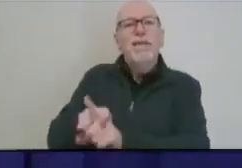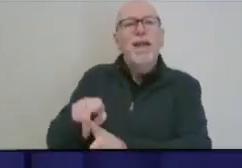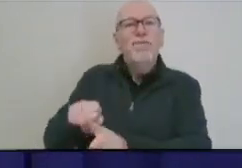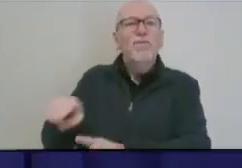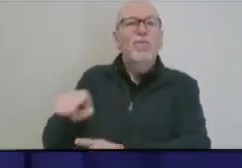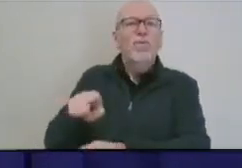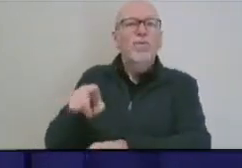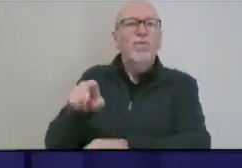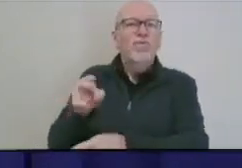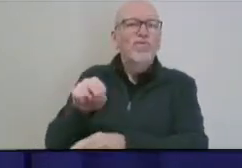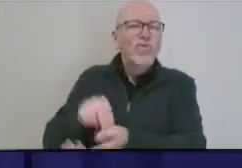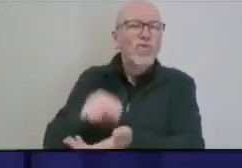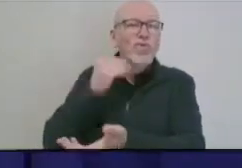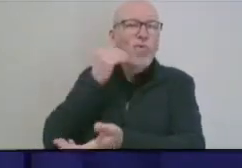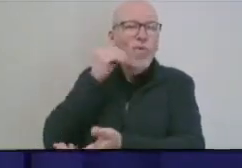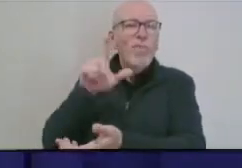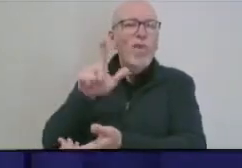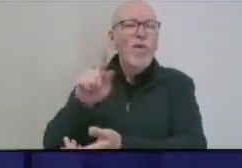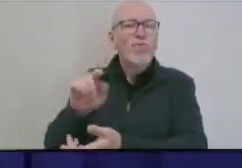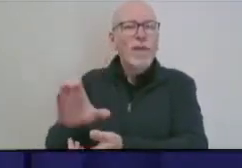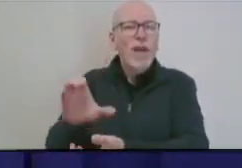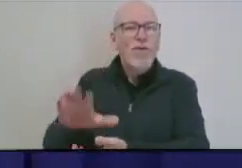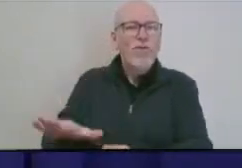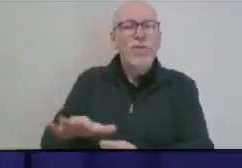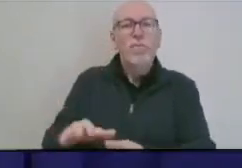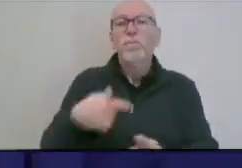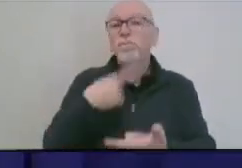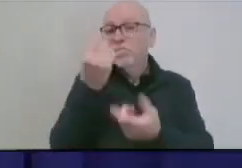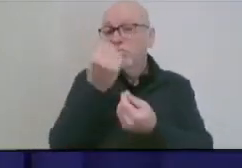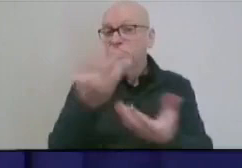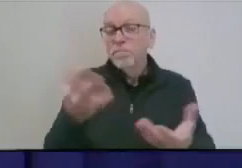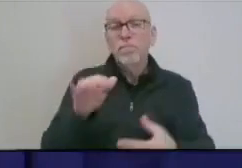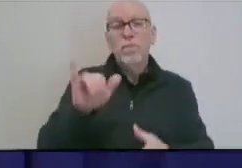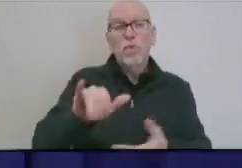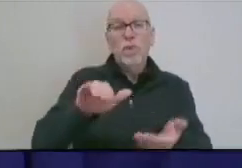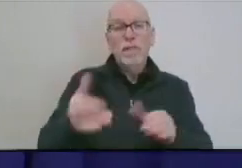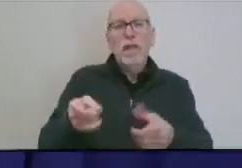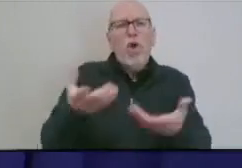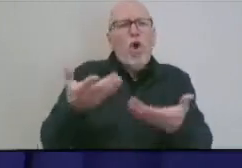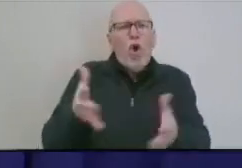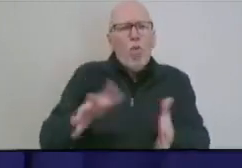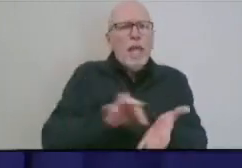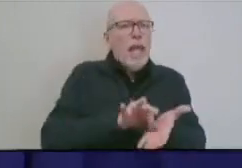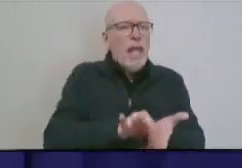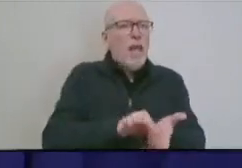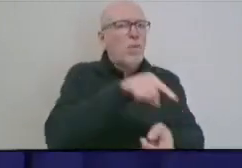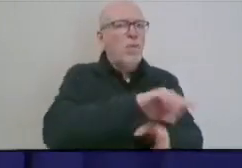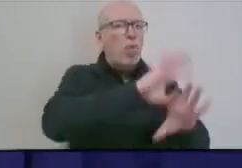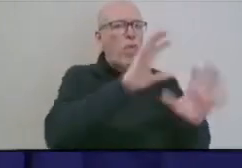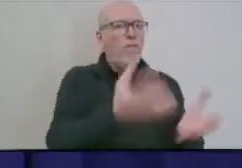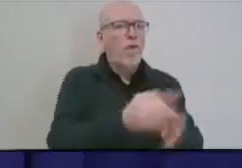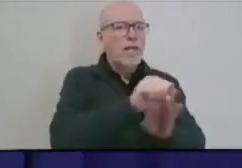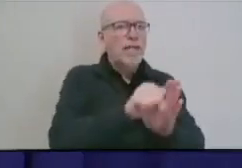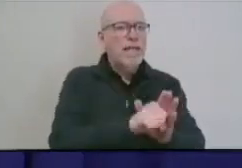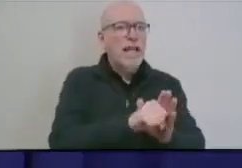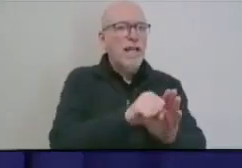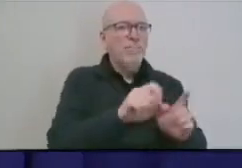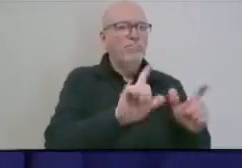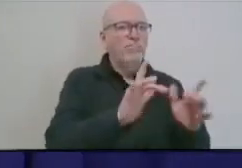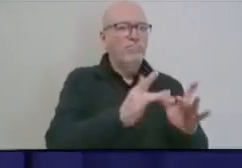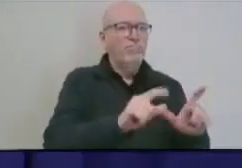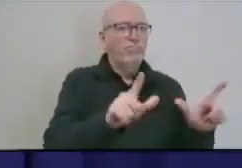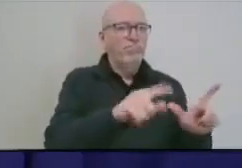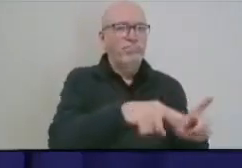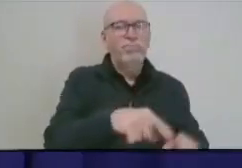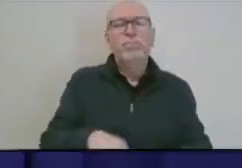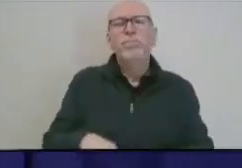long-term care facilities. I want to be clear with you, these deaths are already part of our overall statewide dashboard. I want to